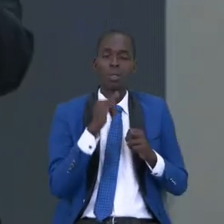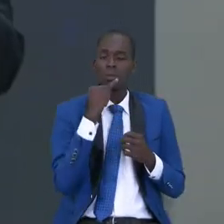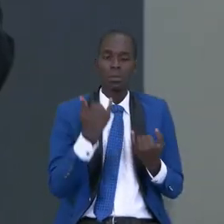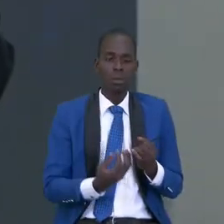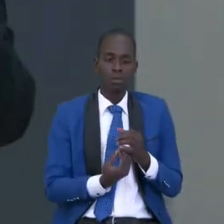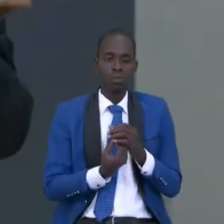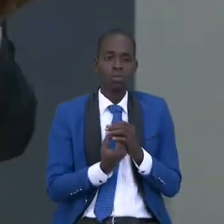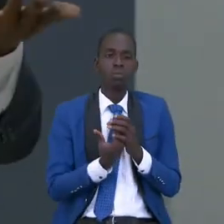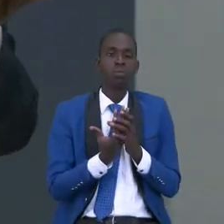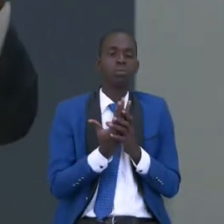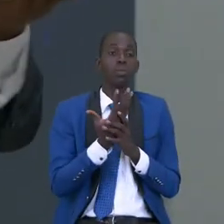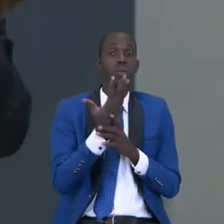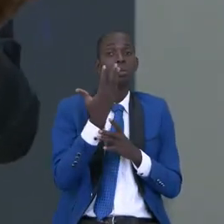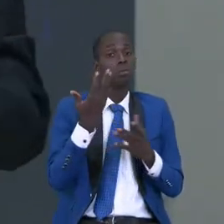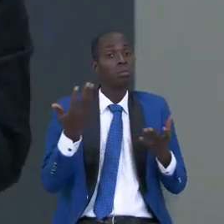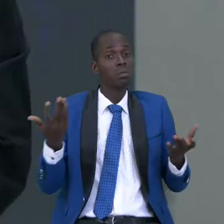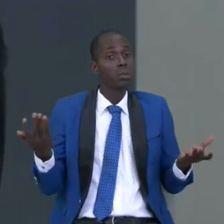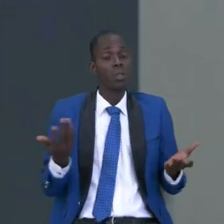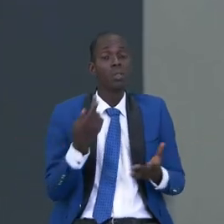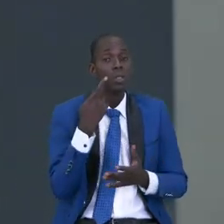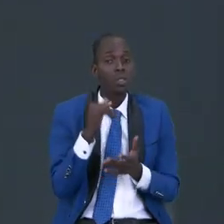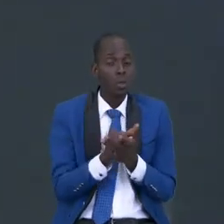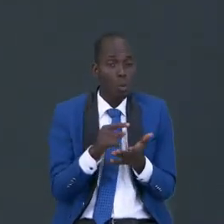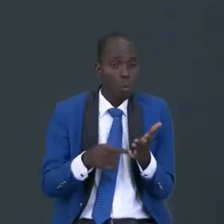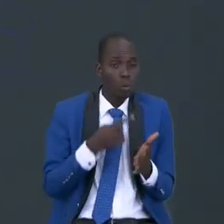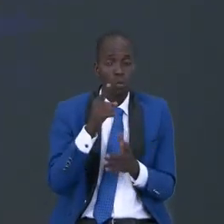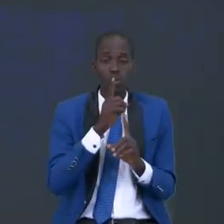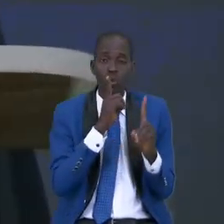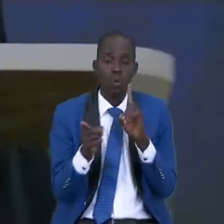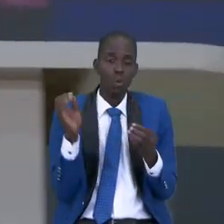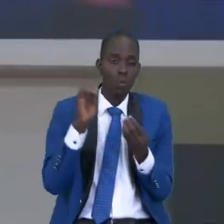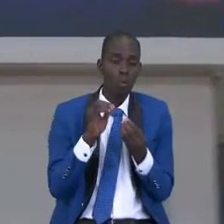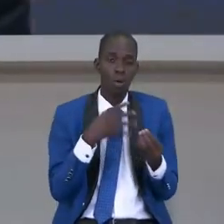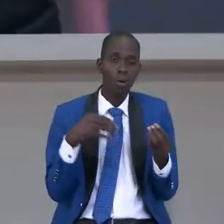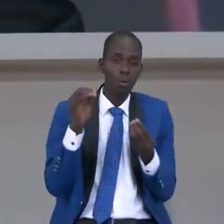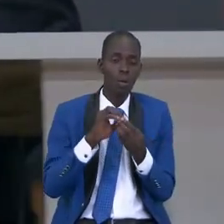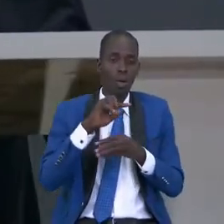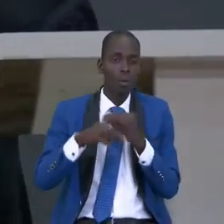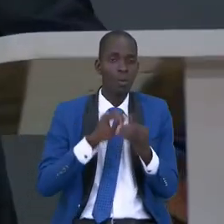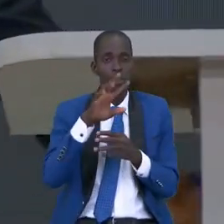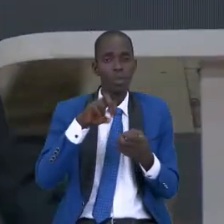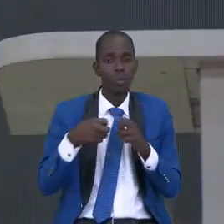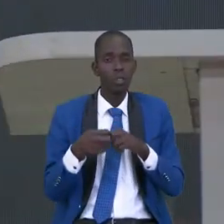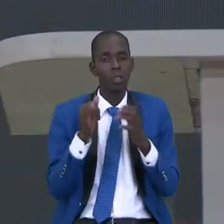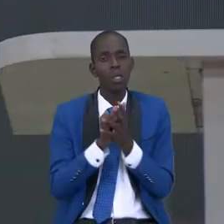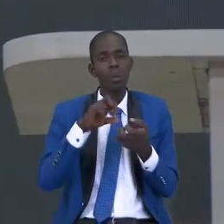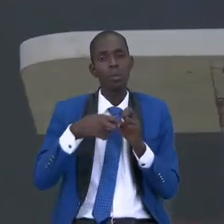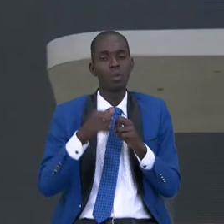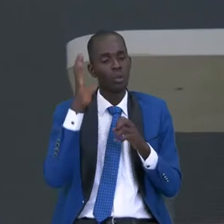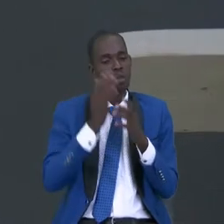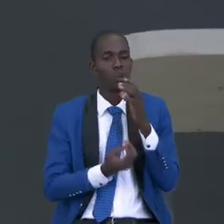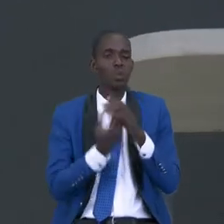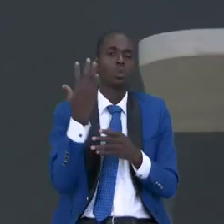You are right, because the moment you talk about the mountain, that mountain will be